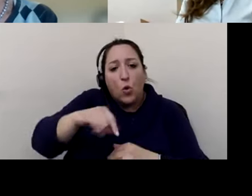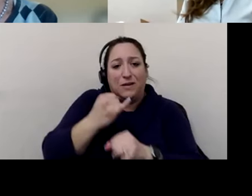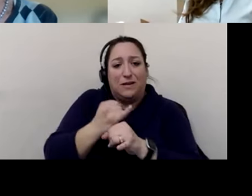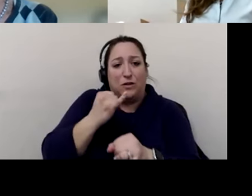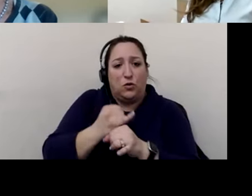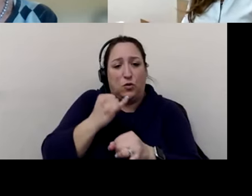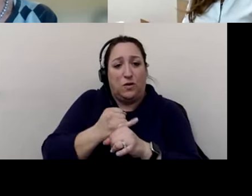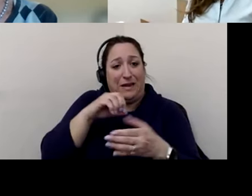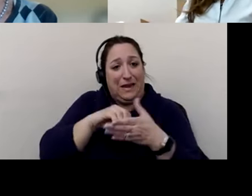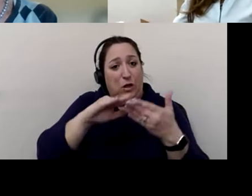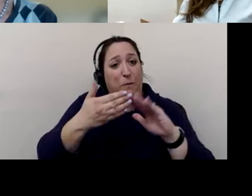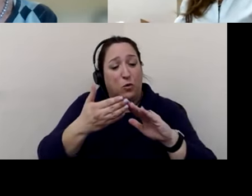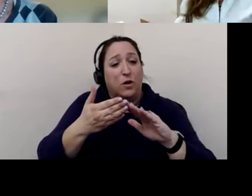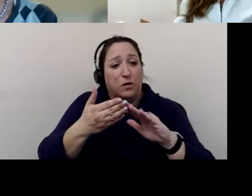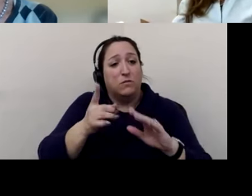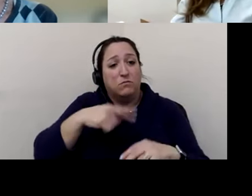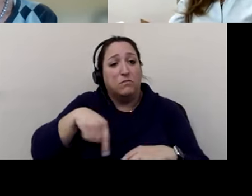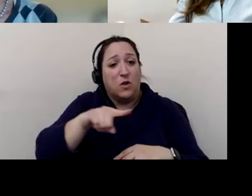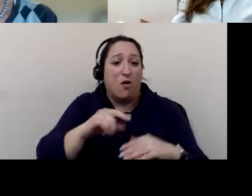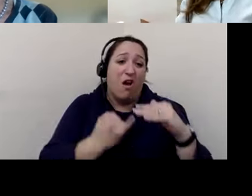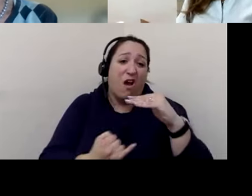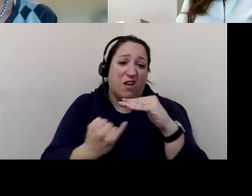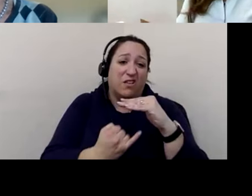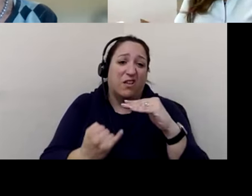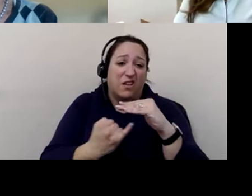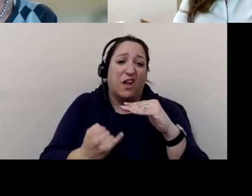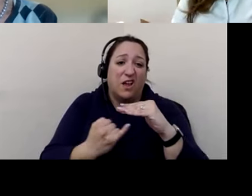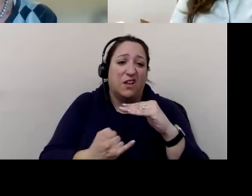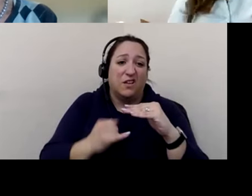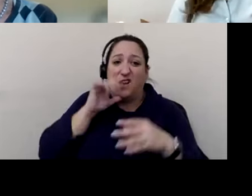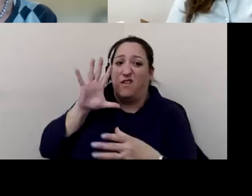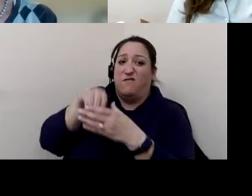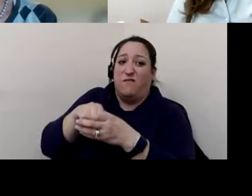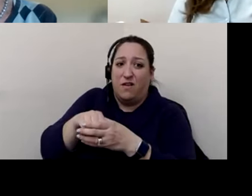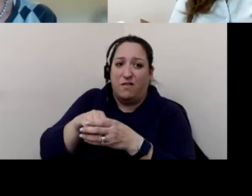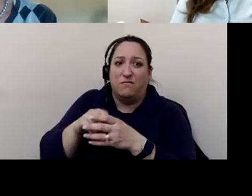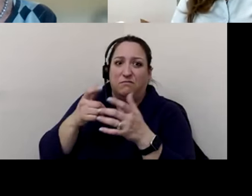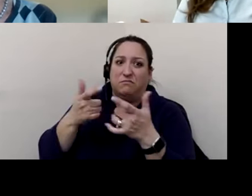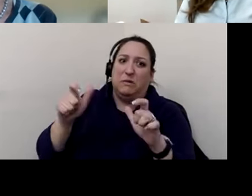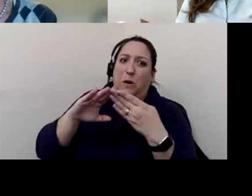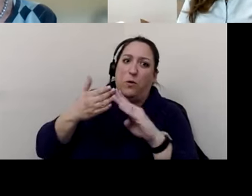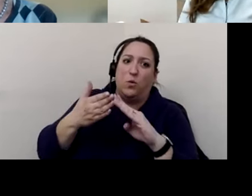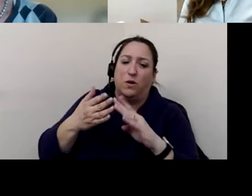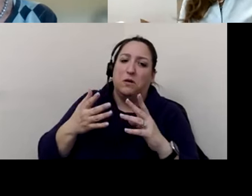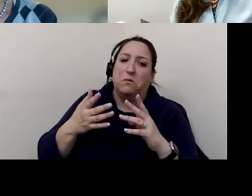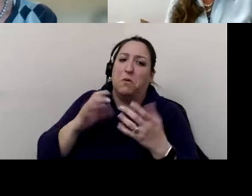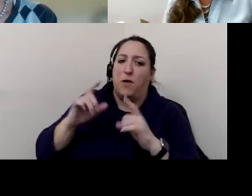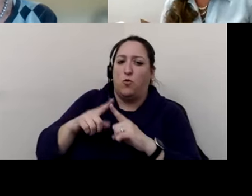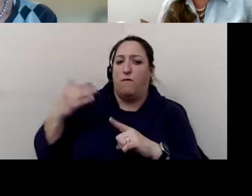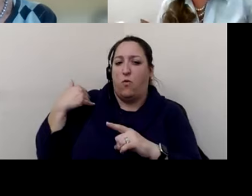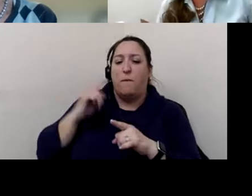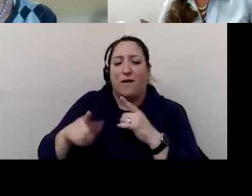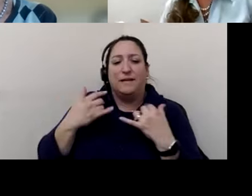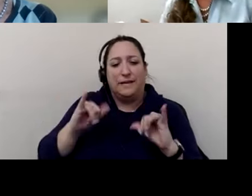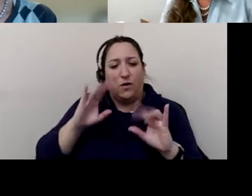in the community are as isolated from the community as the large institutional settings were. There's